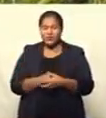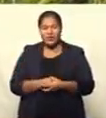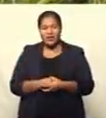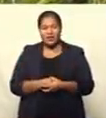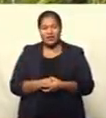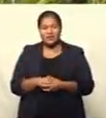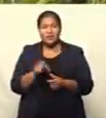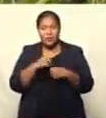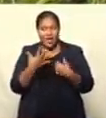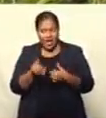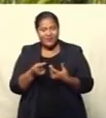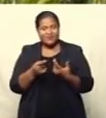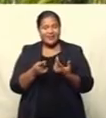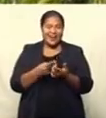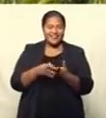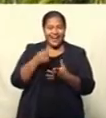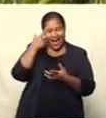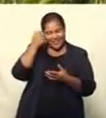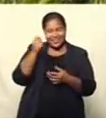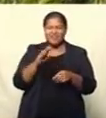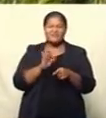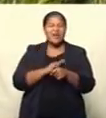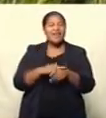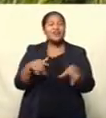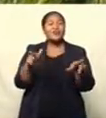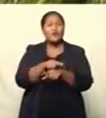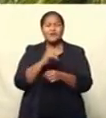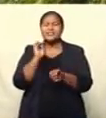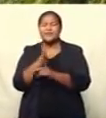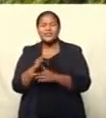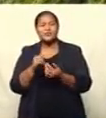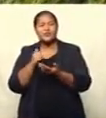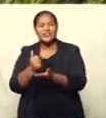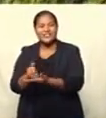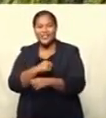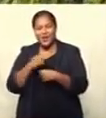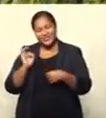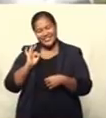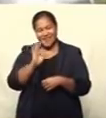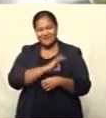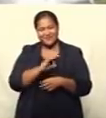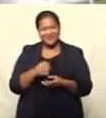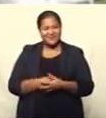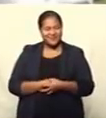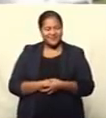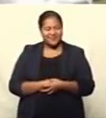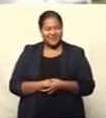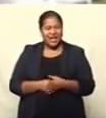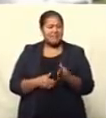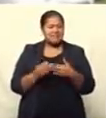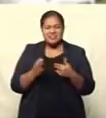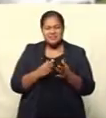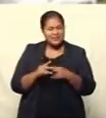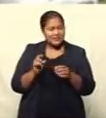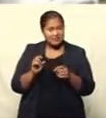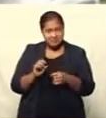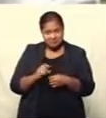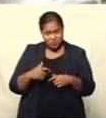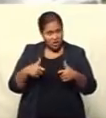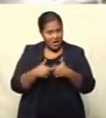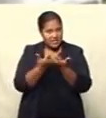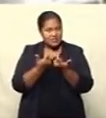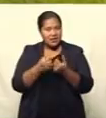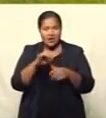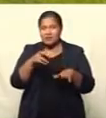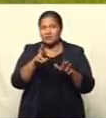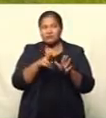we had to come up with this idea of making Lovo, especially to assist our staff. Despite the challenges, the resort has not let